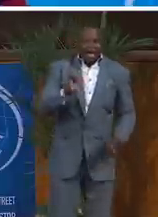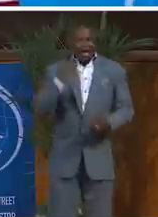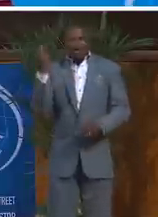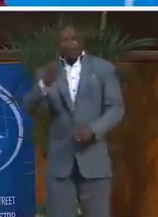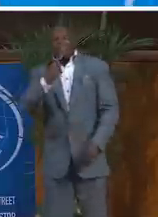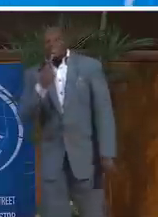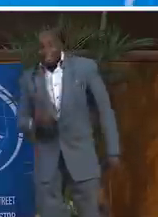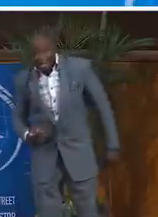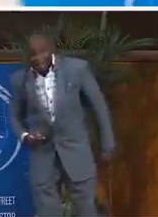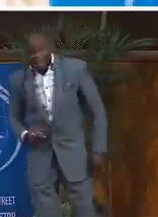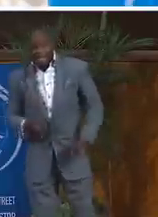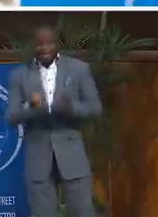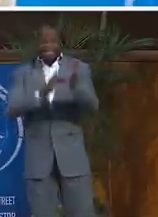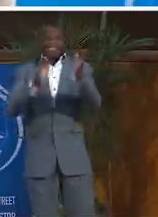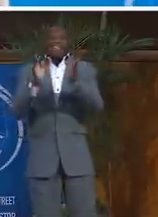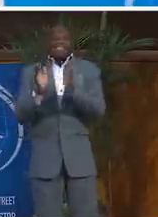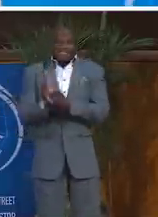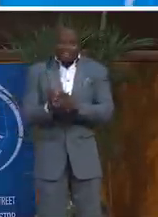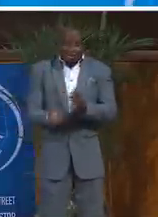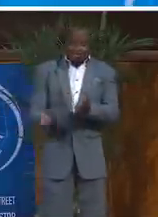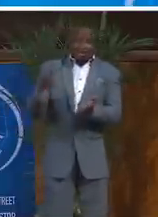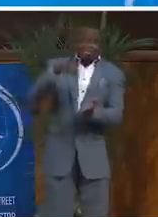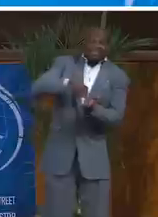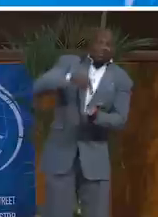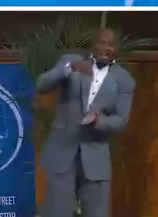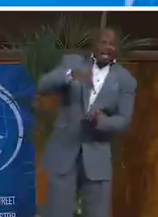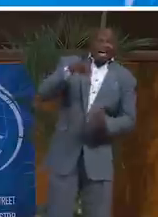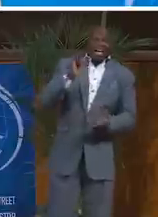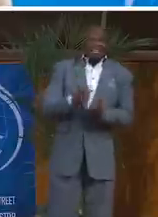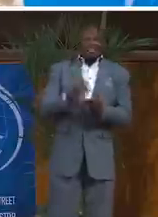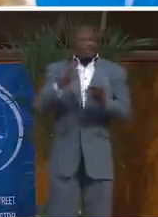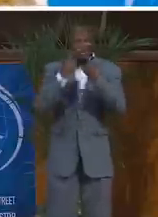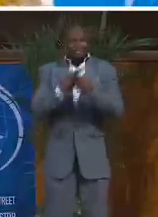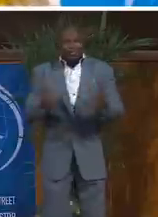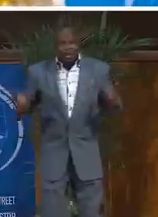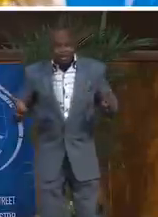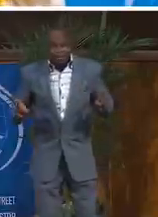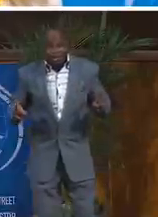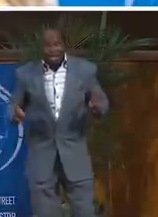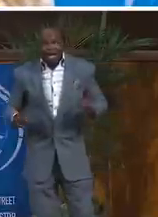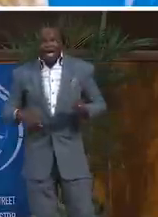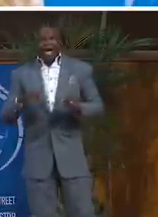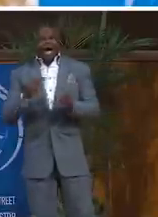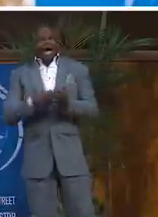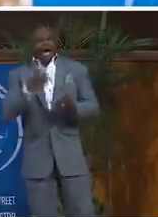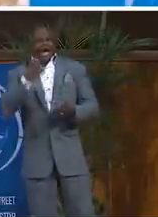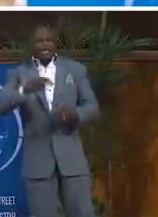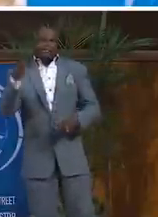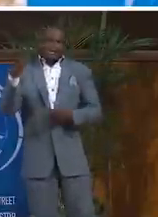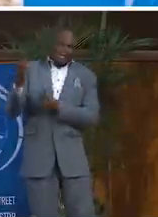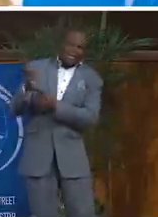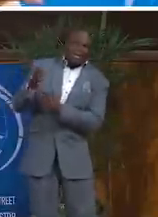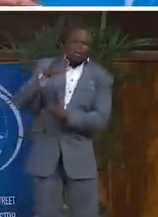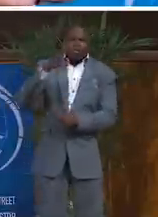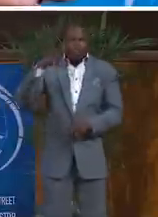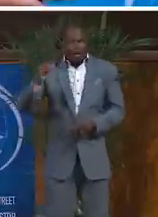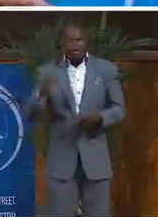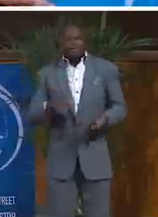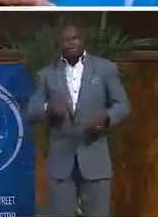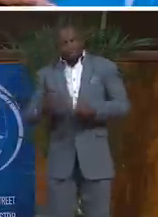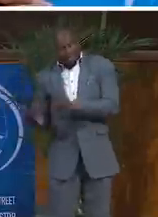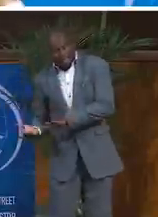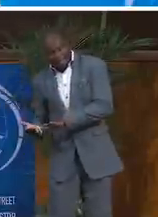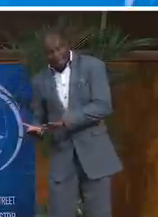always said that Jesus resurrected, and this was his declaration. I am he who was